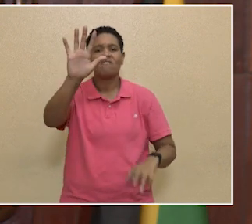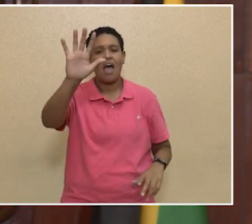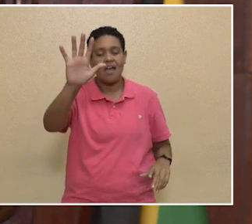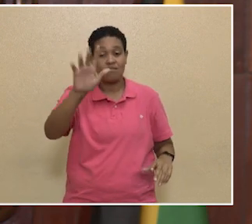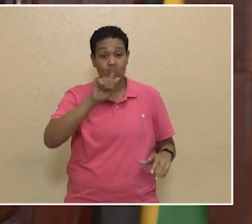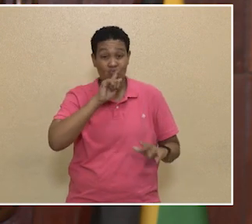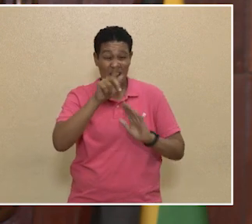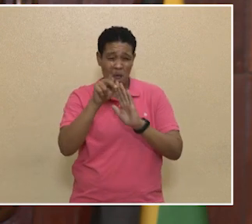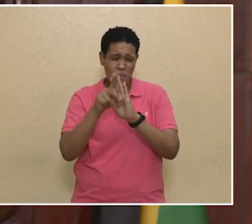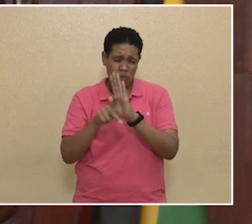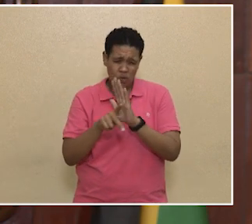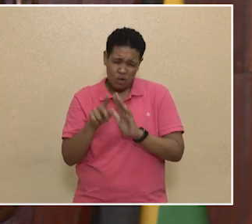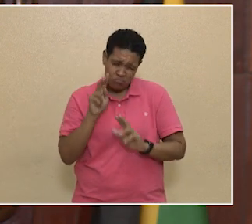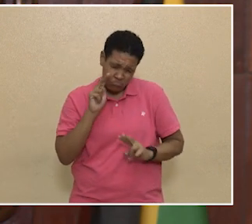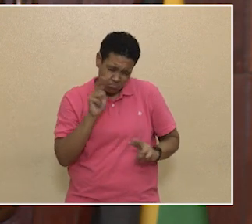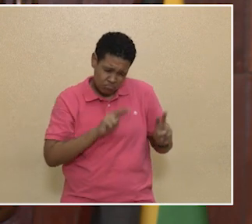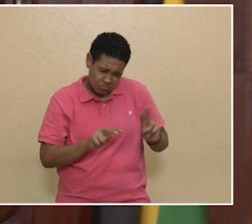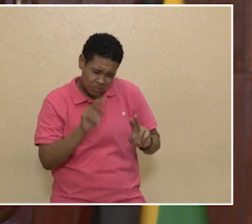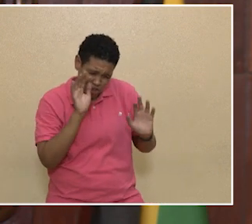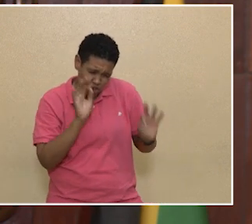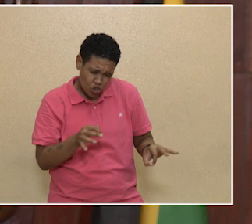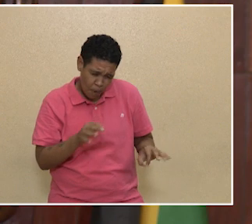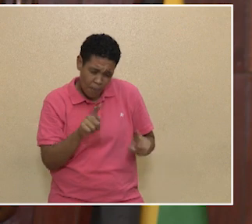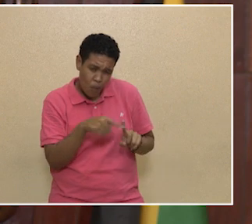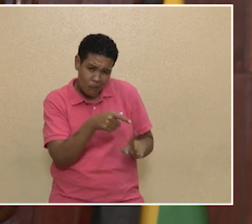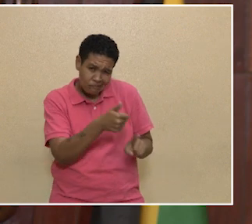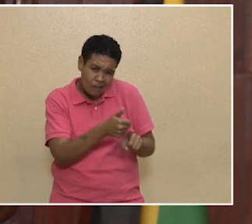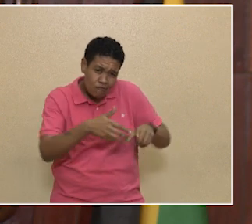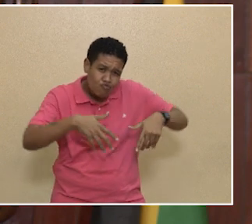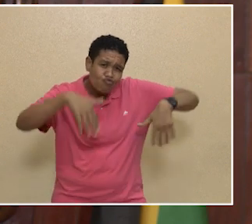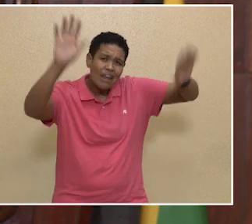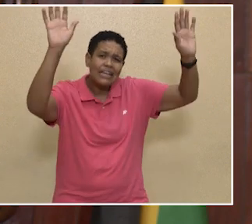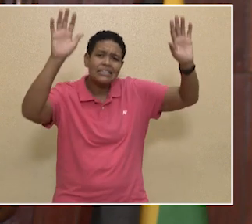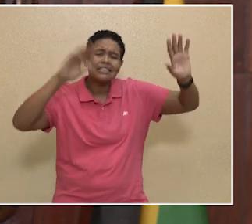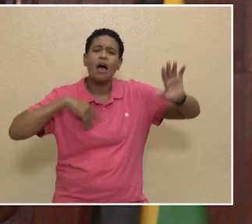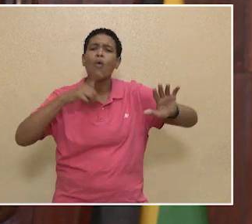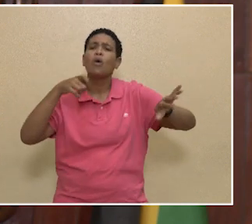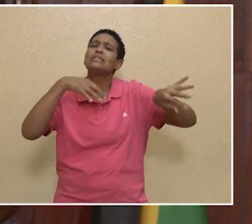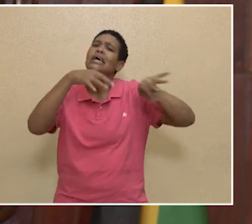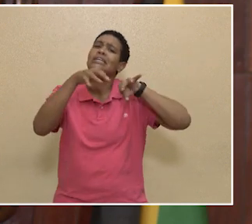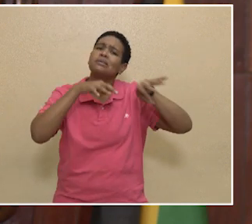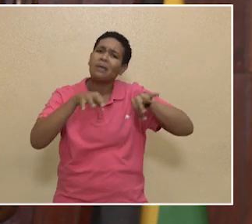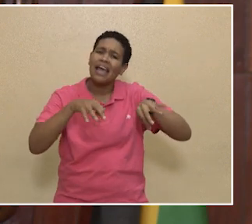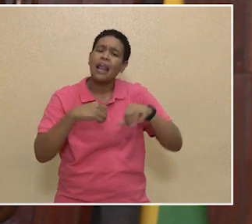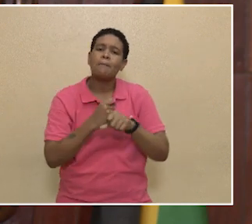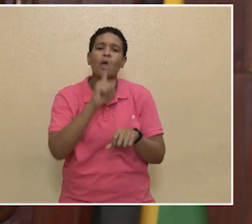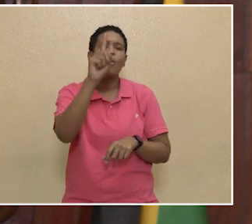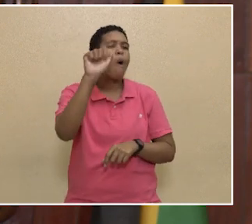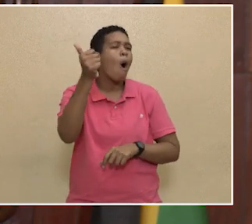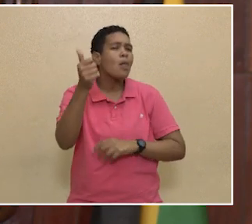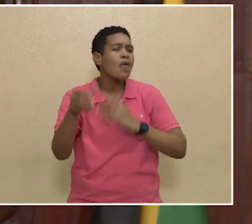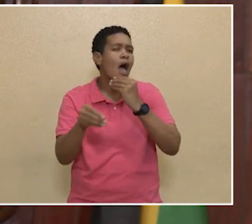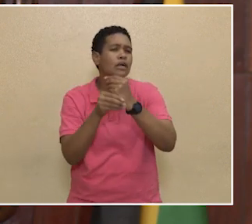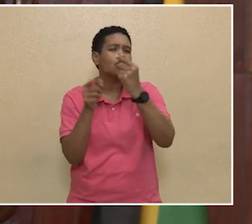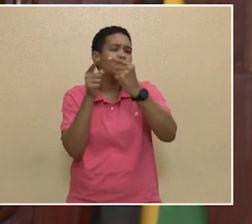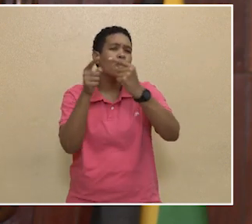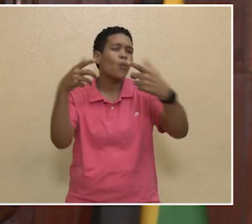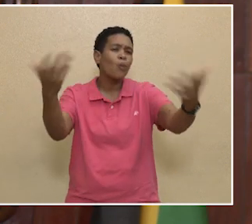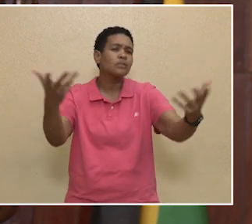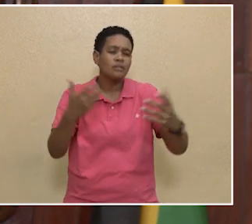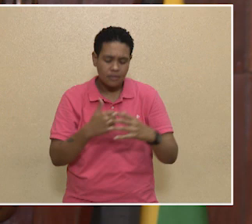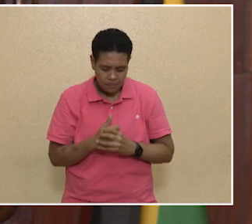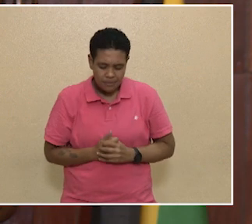to determining when one is released. And I want to just outline that and then make one other point.